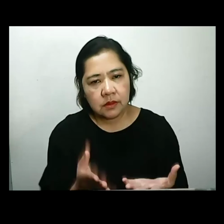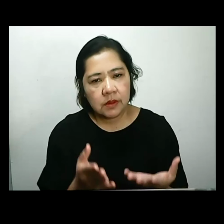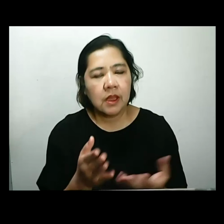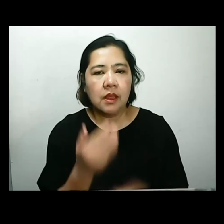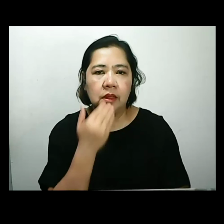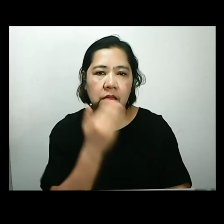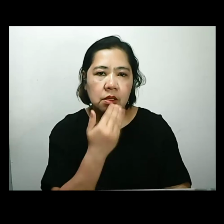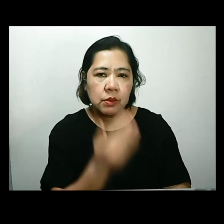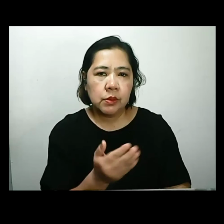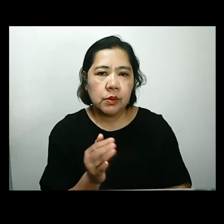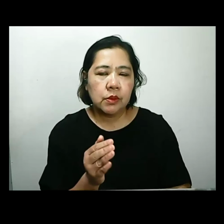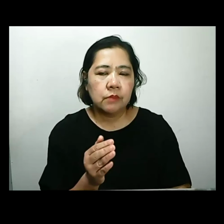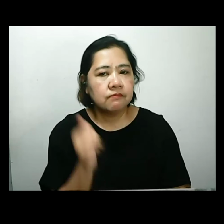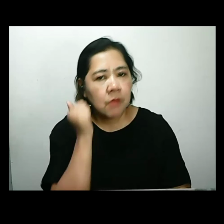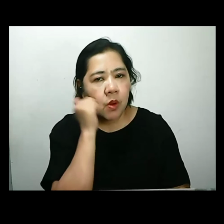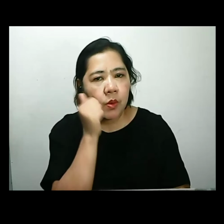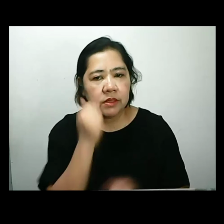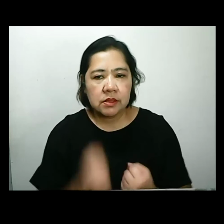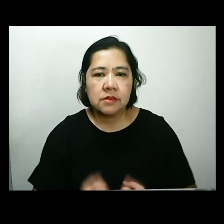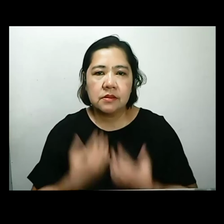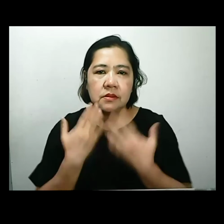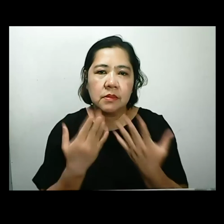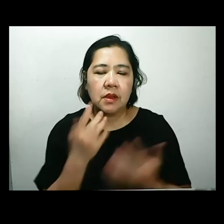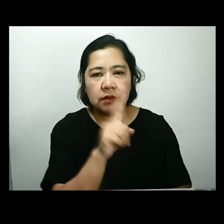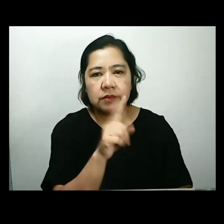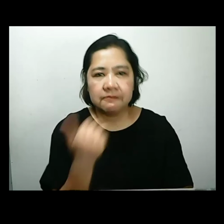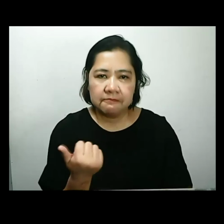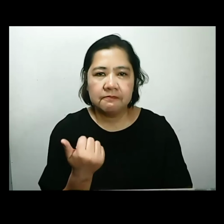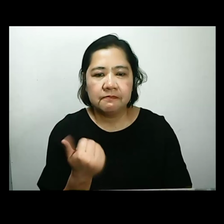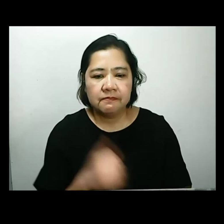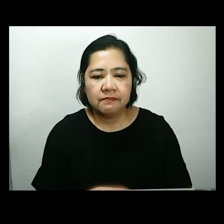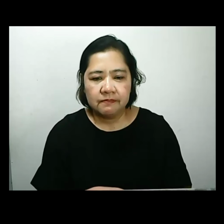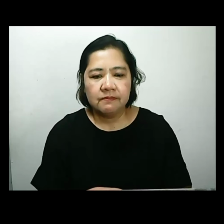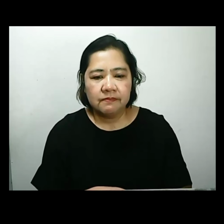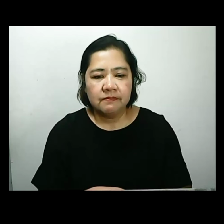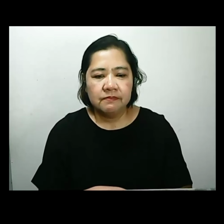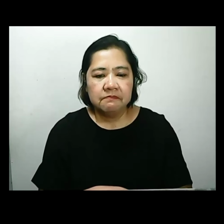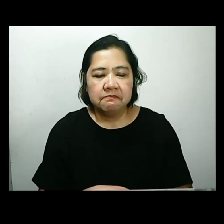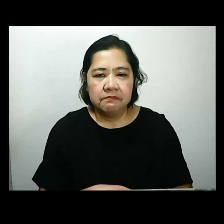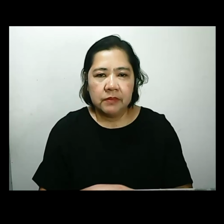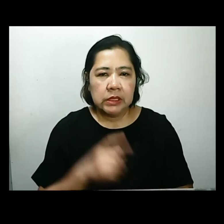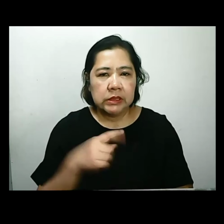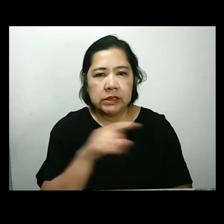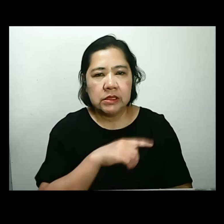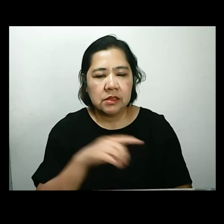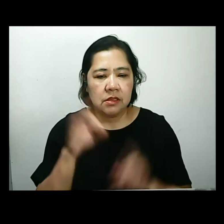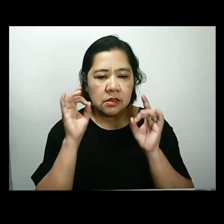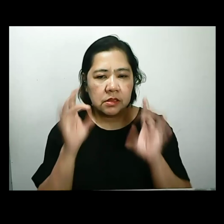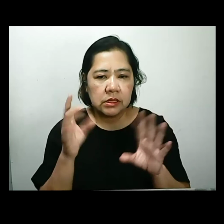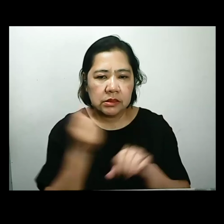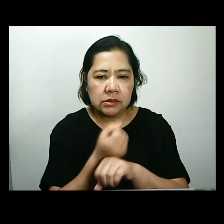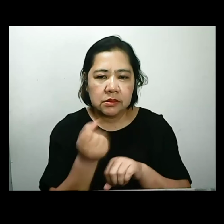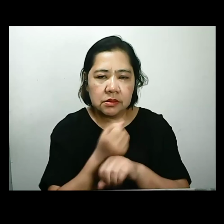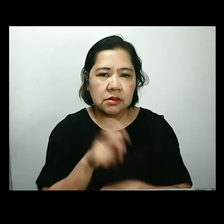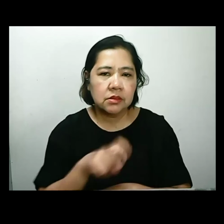should always inspire each other. We have to be, I always say that this risk to resilience journey, we